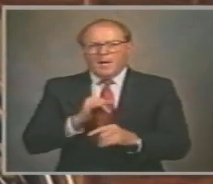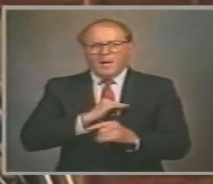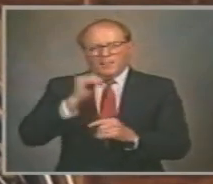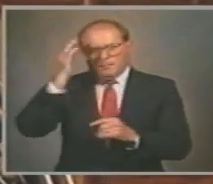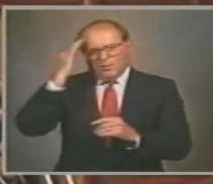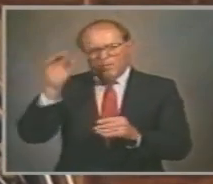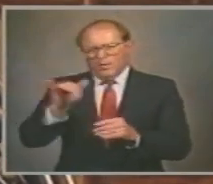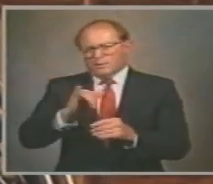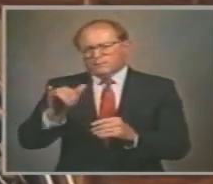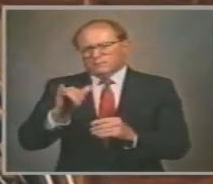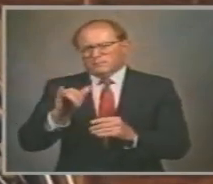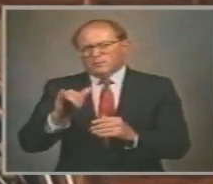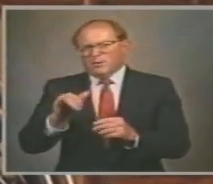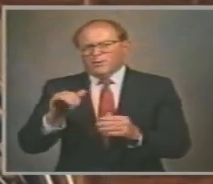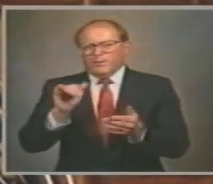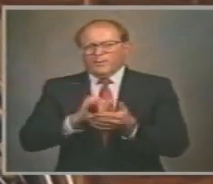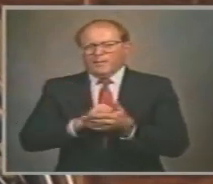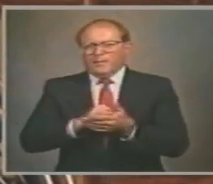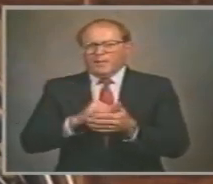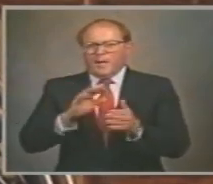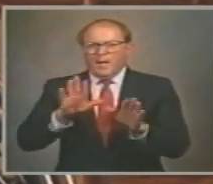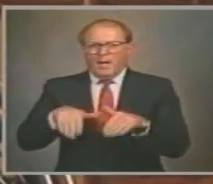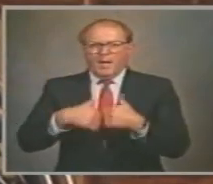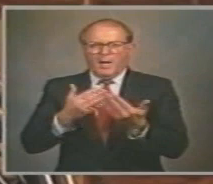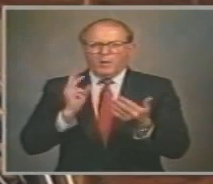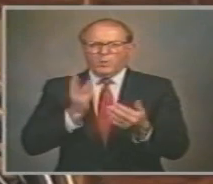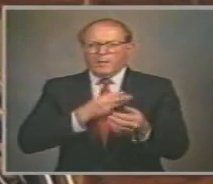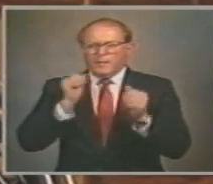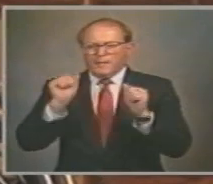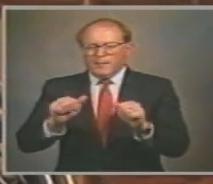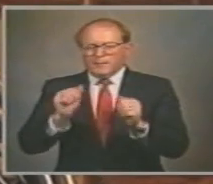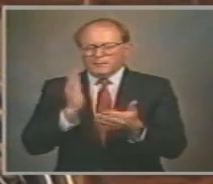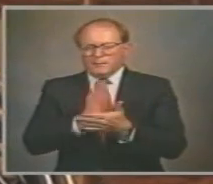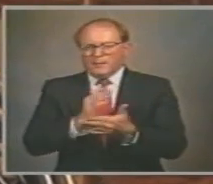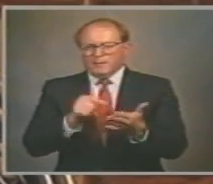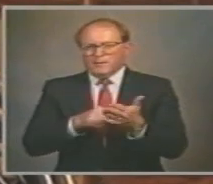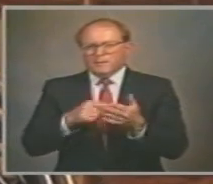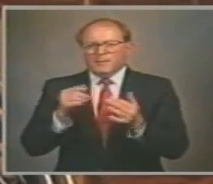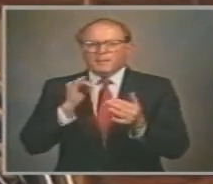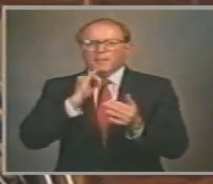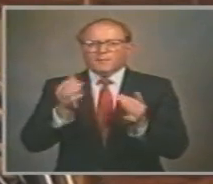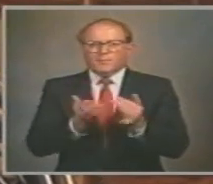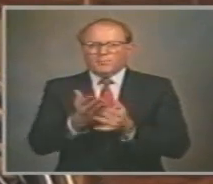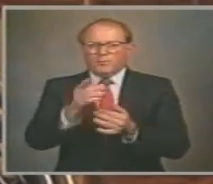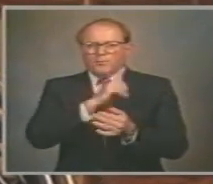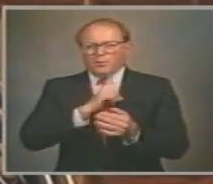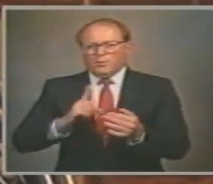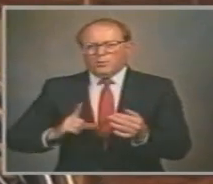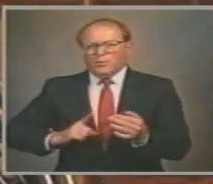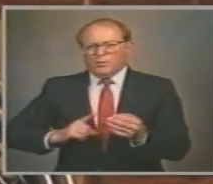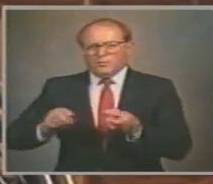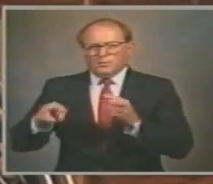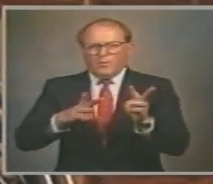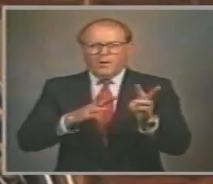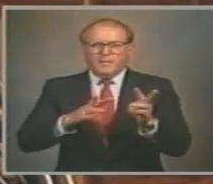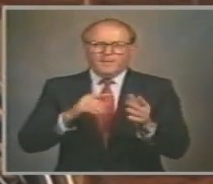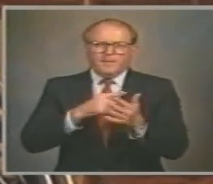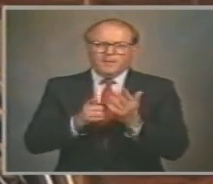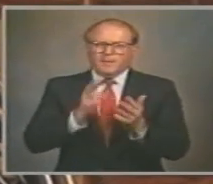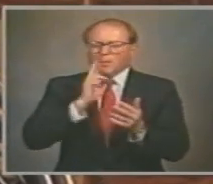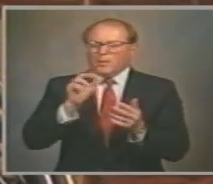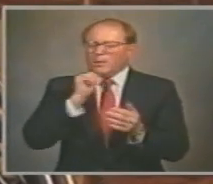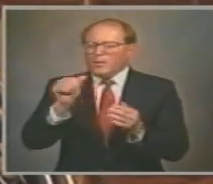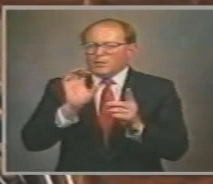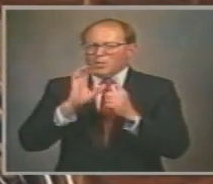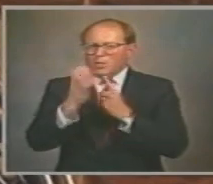as convinced that the solution to those many problems is the return to the Lord's way. These are not social problems. They're